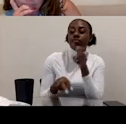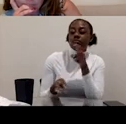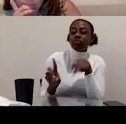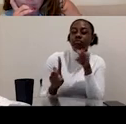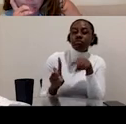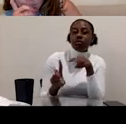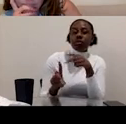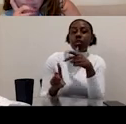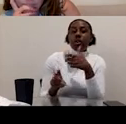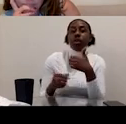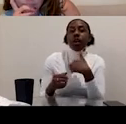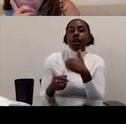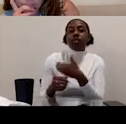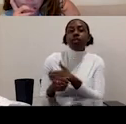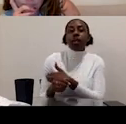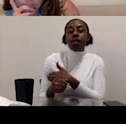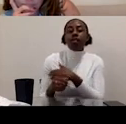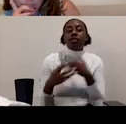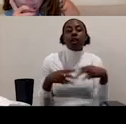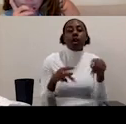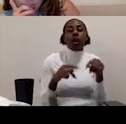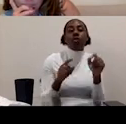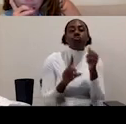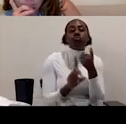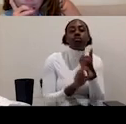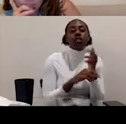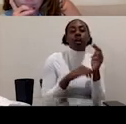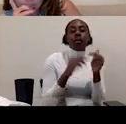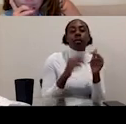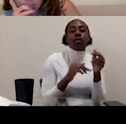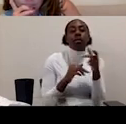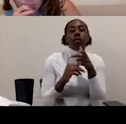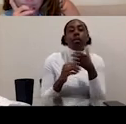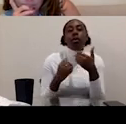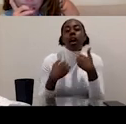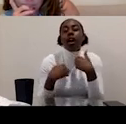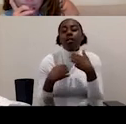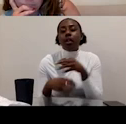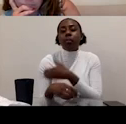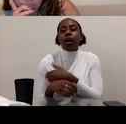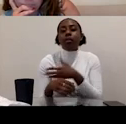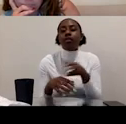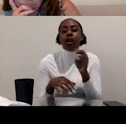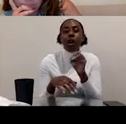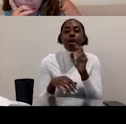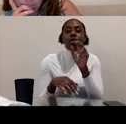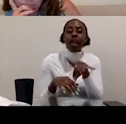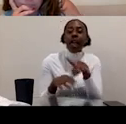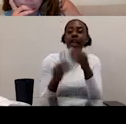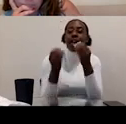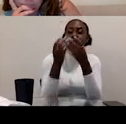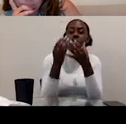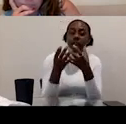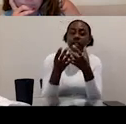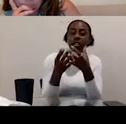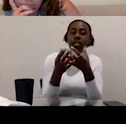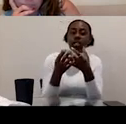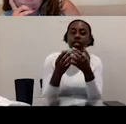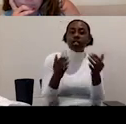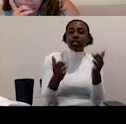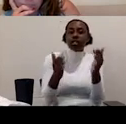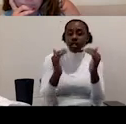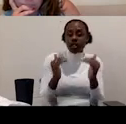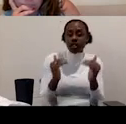power to own its infrastructure, who has the power to even own that information or the data in this case. And